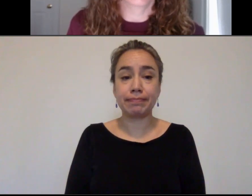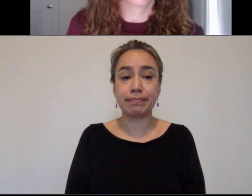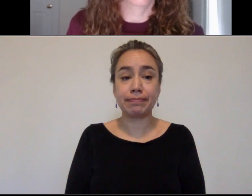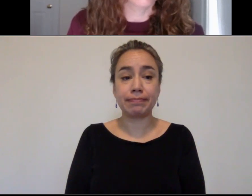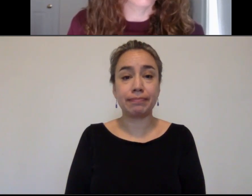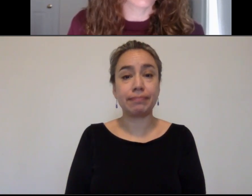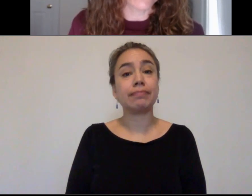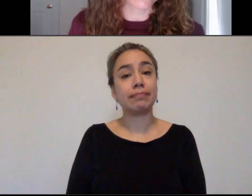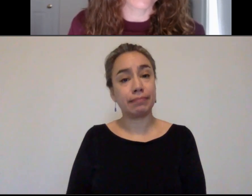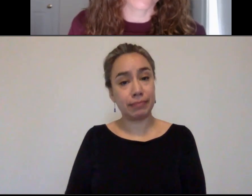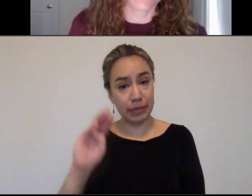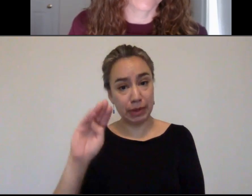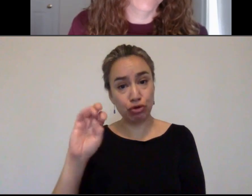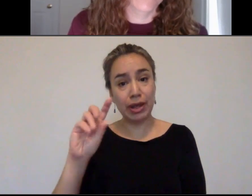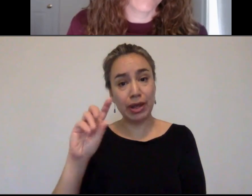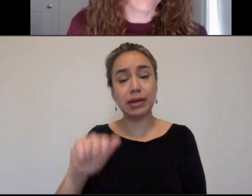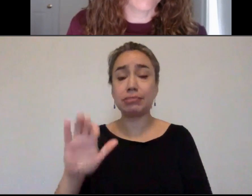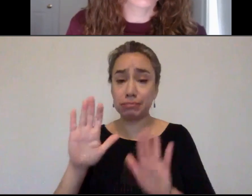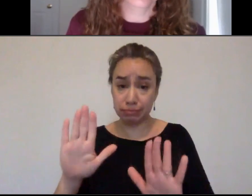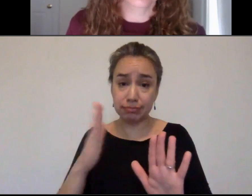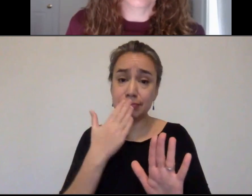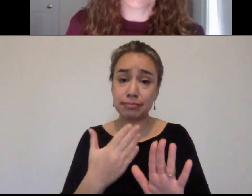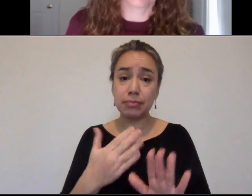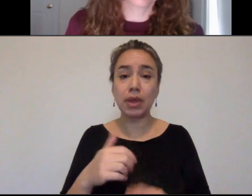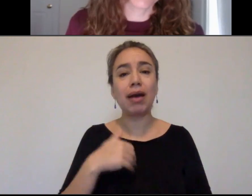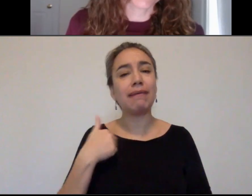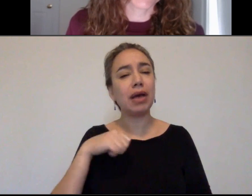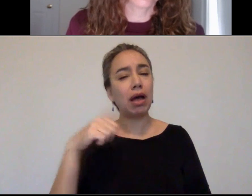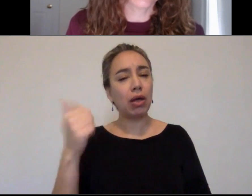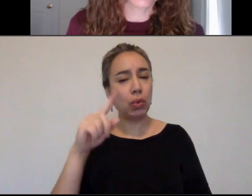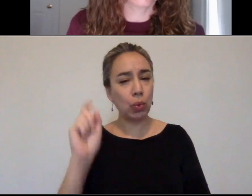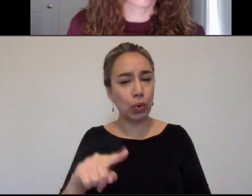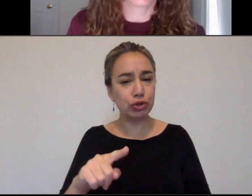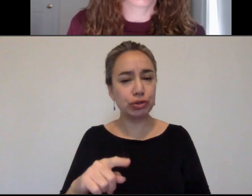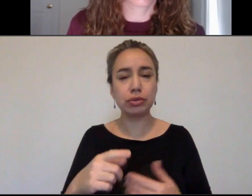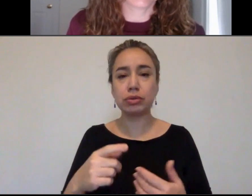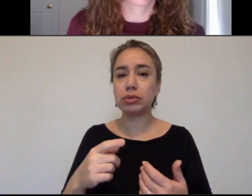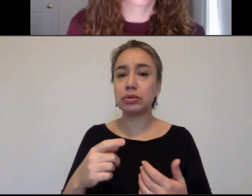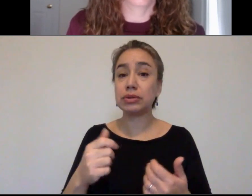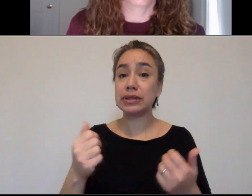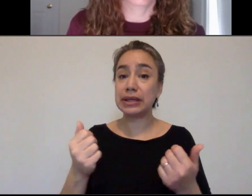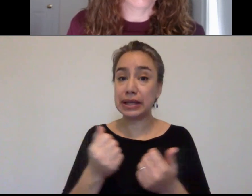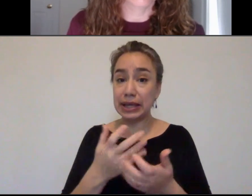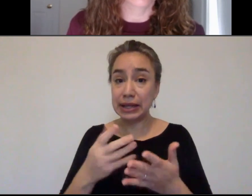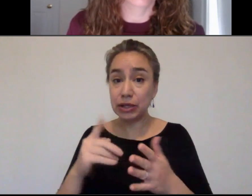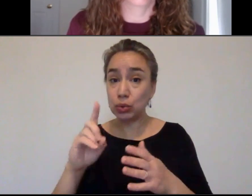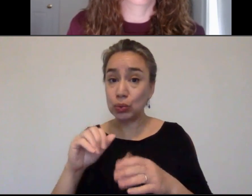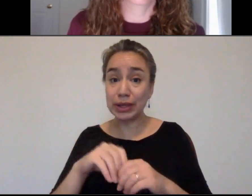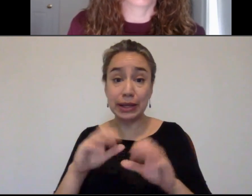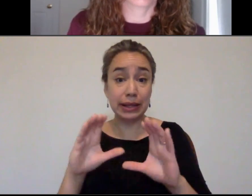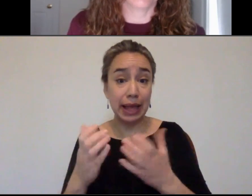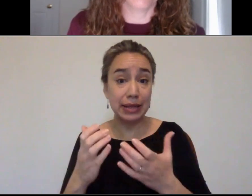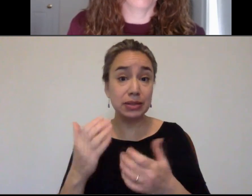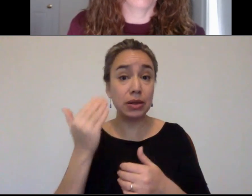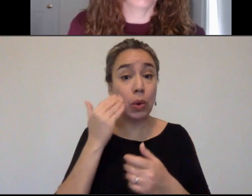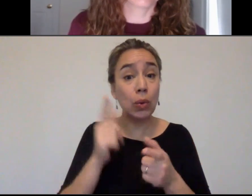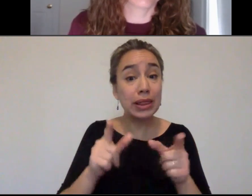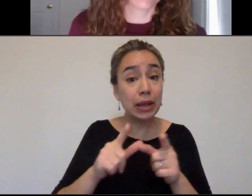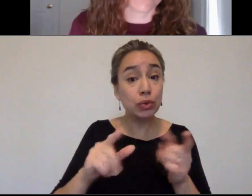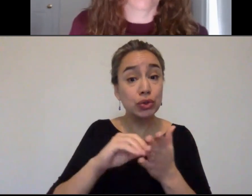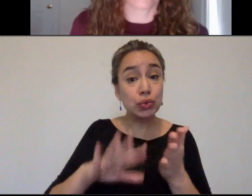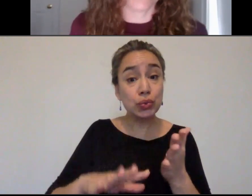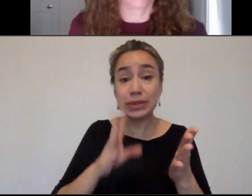Wonderful, thank you. I have another question here. Is there, Nathan specifically, is there anything you do at the beginning of class to know what languages the students speak?